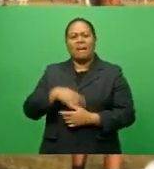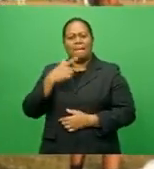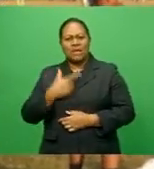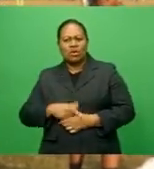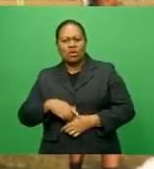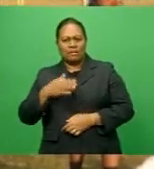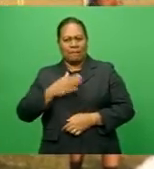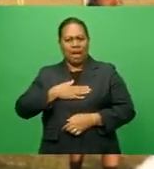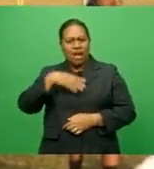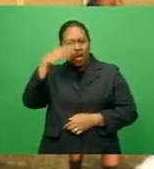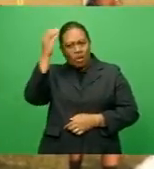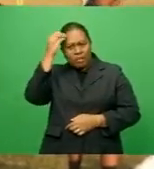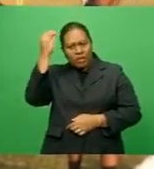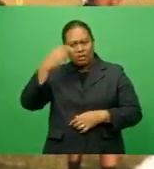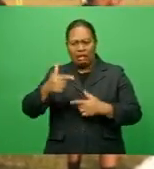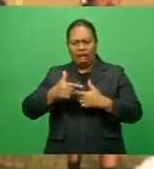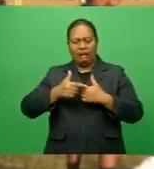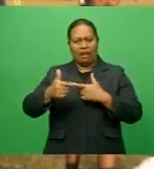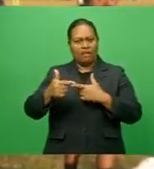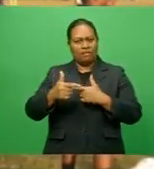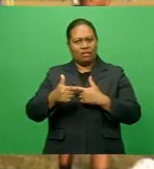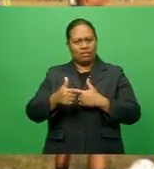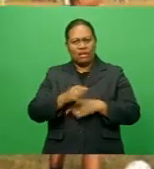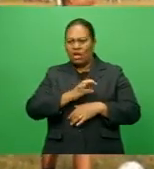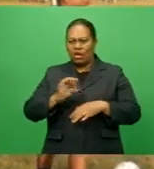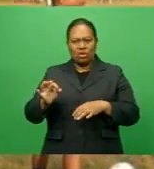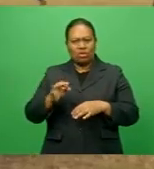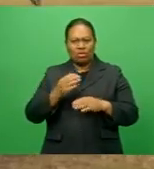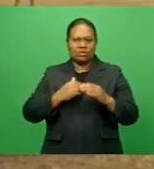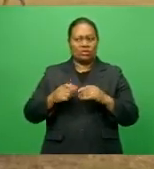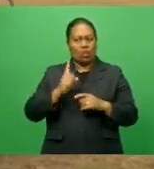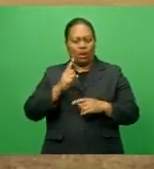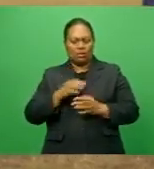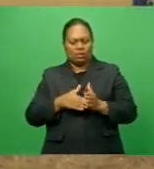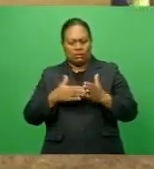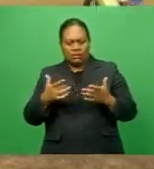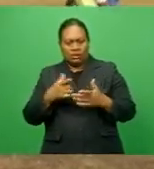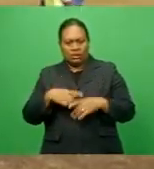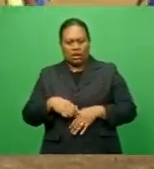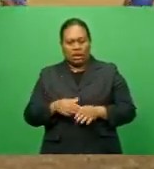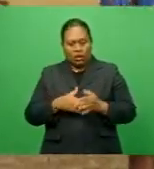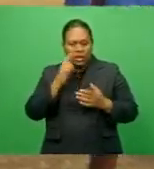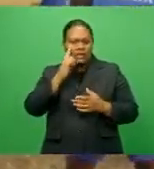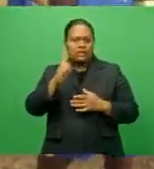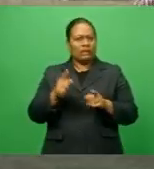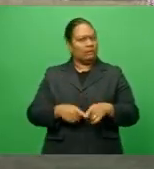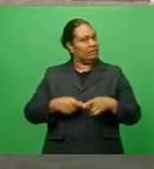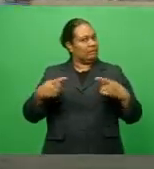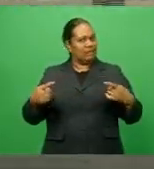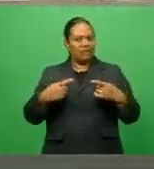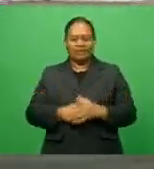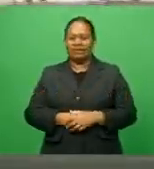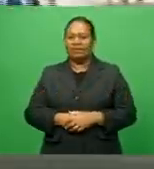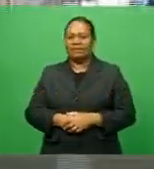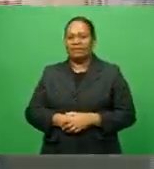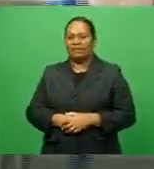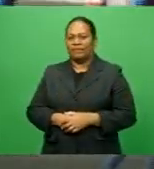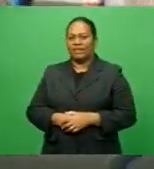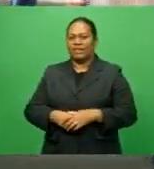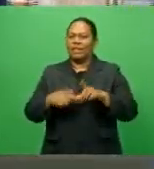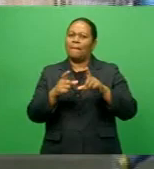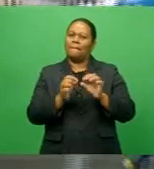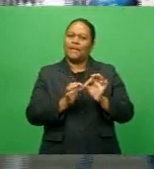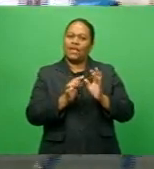my opinion the level was not actually what I had expected. But coming into, for example, the Battle of